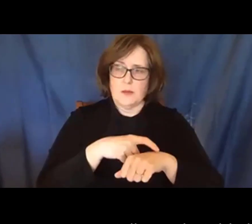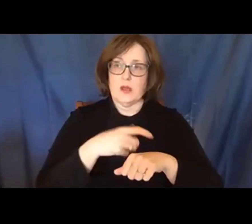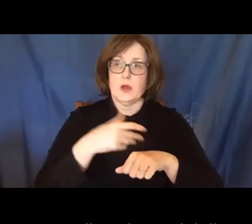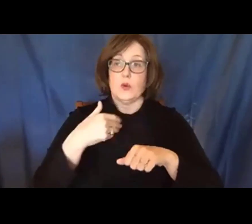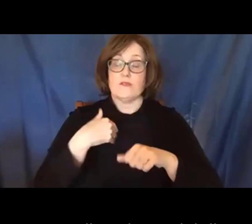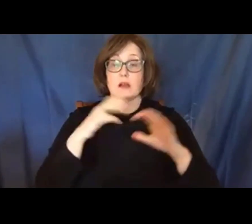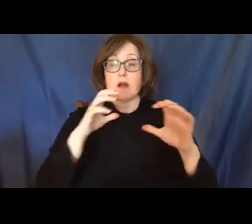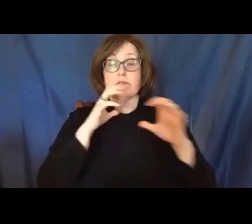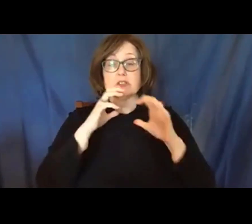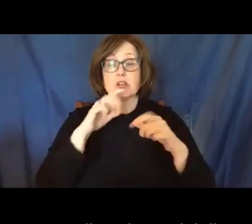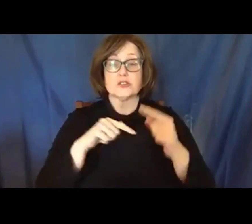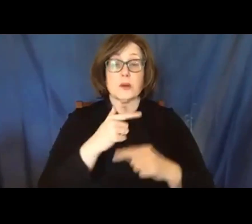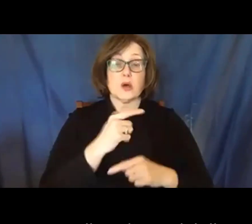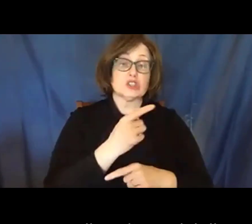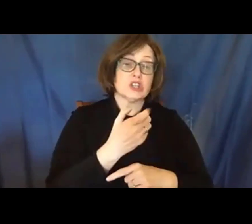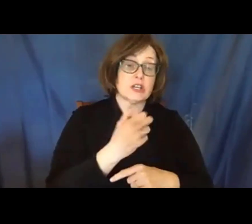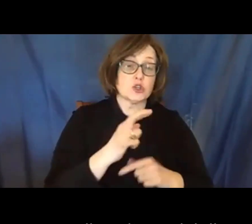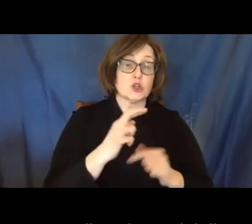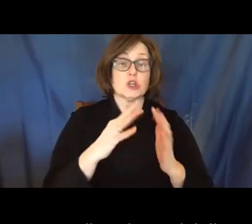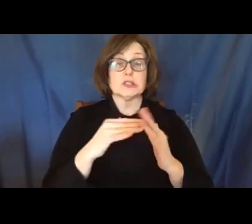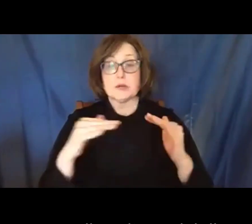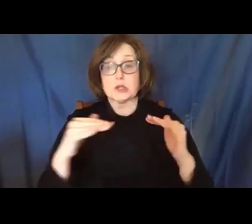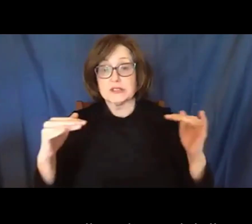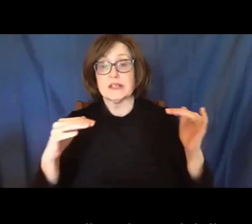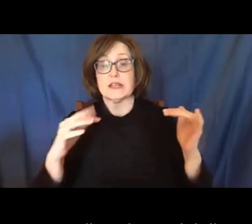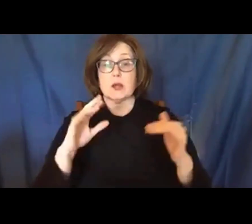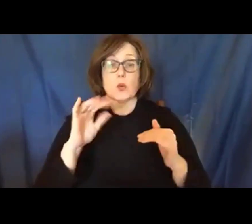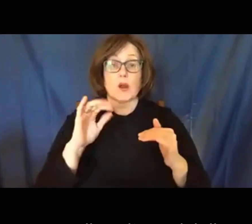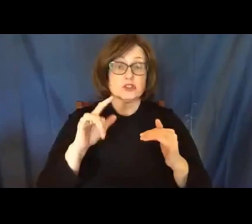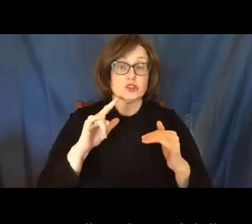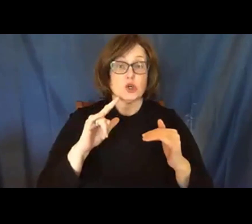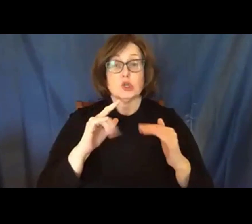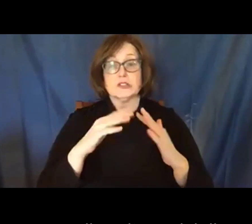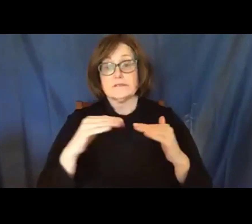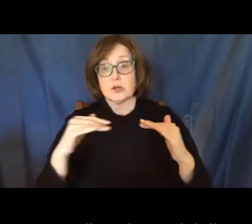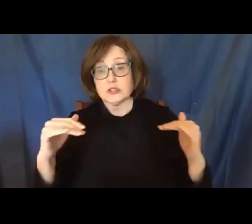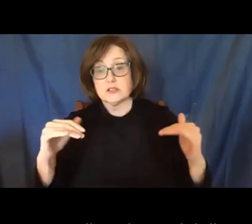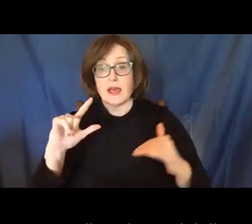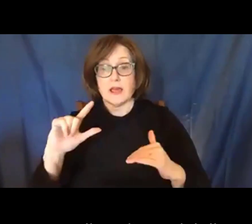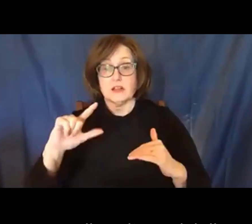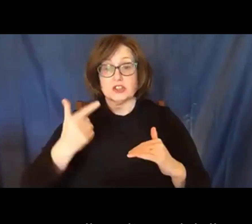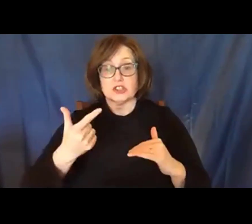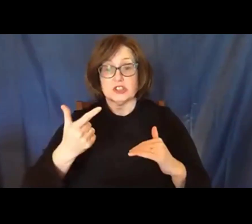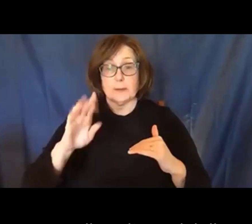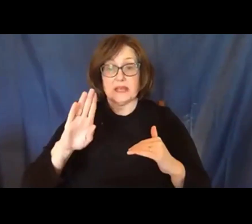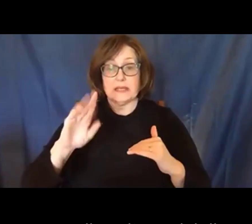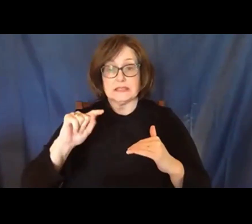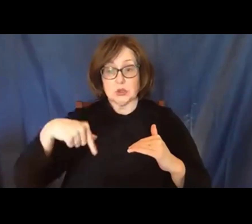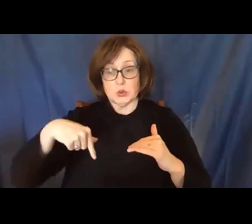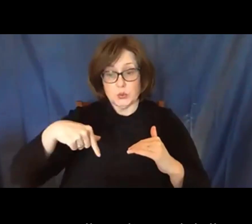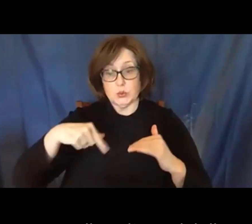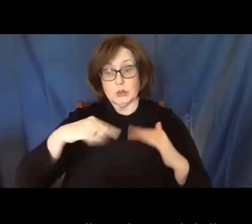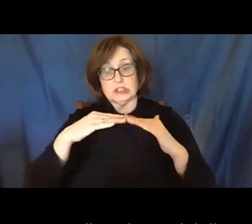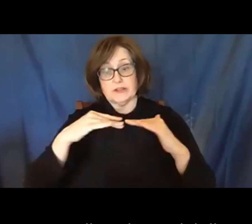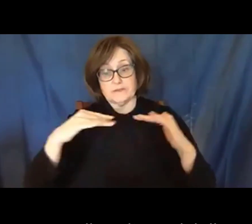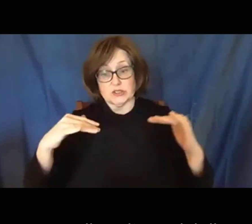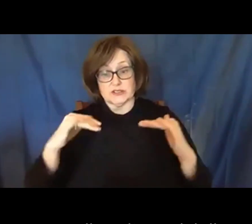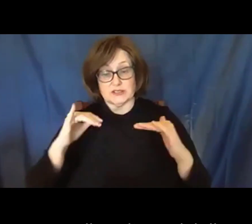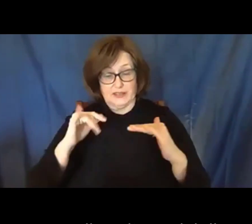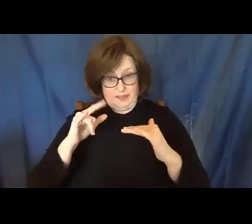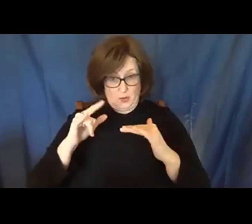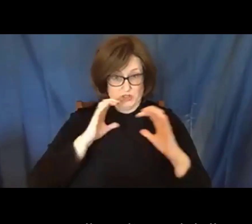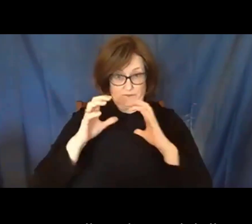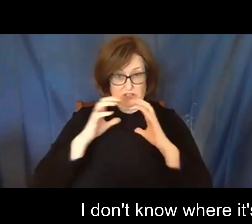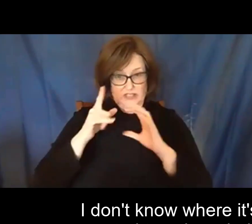gender diversity, racial diversity, LGBTQ diversity. And so it really